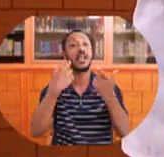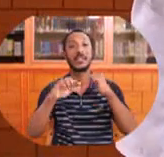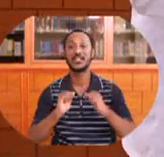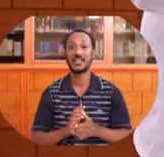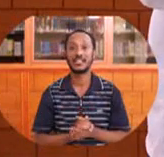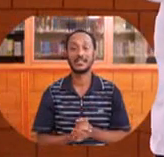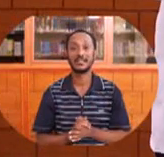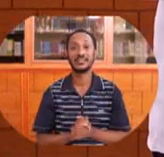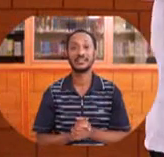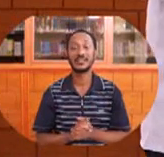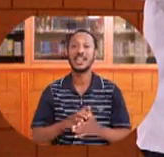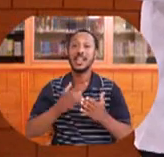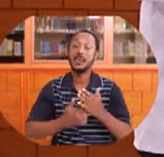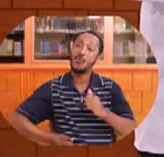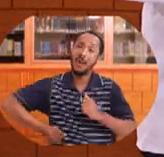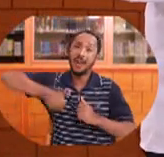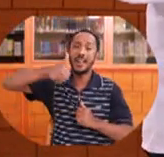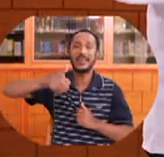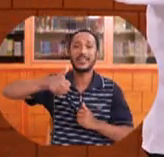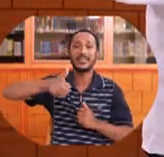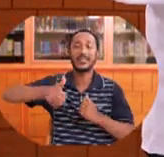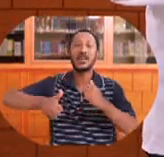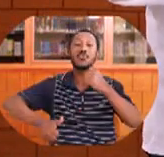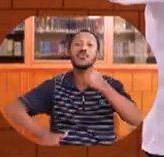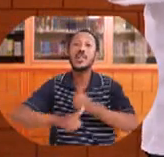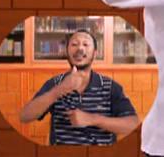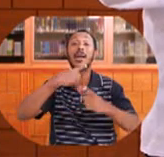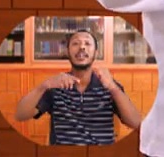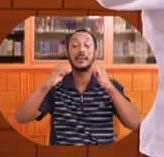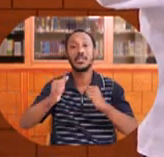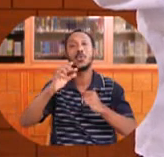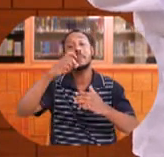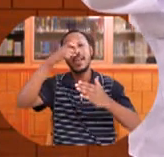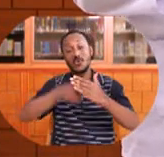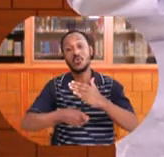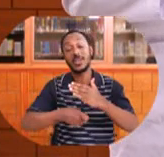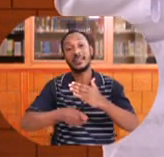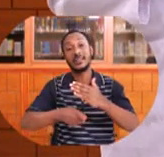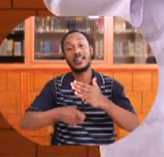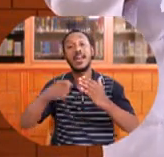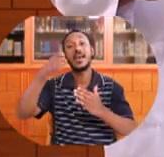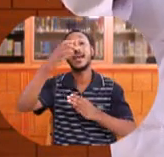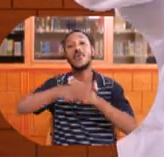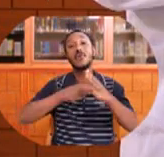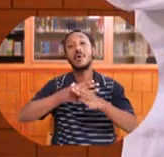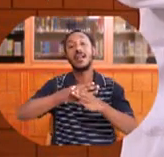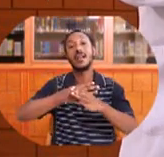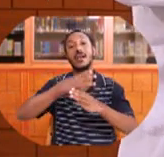These are the main effects or the main results of global